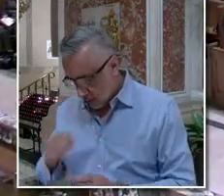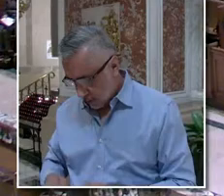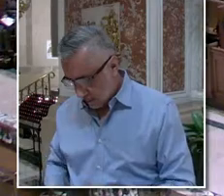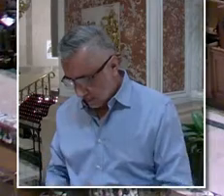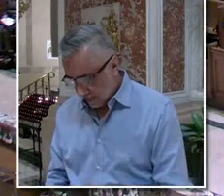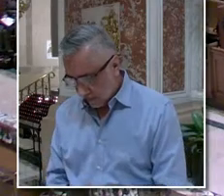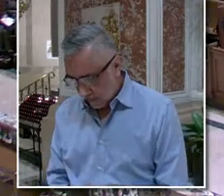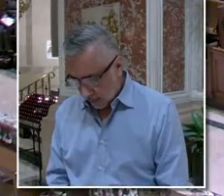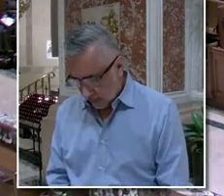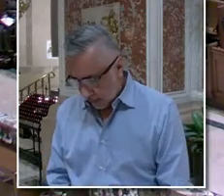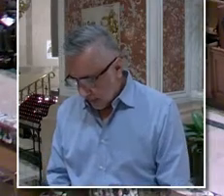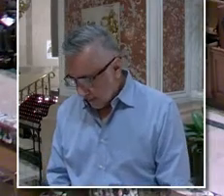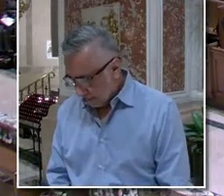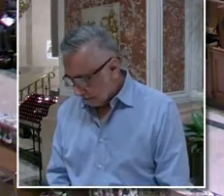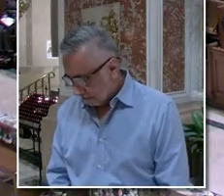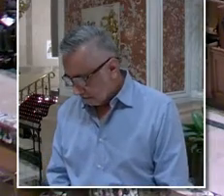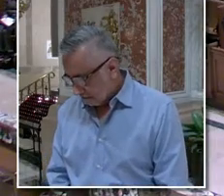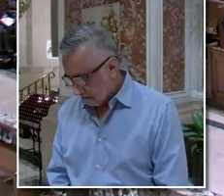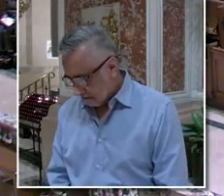Amen.